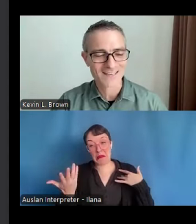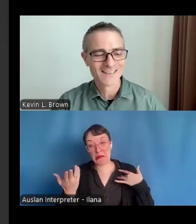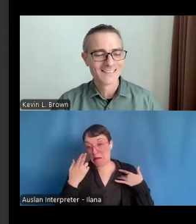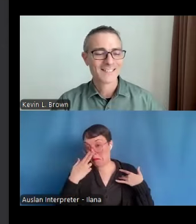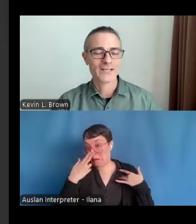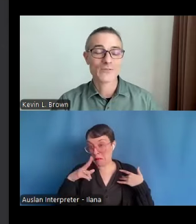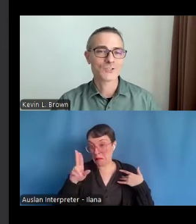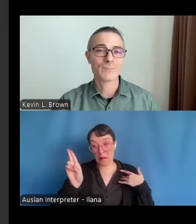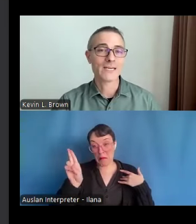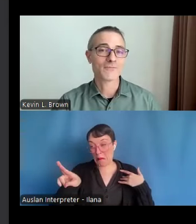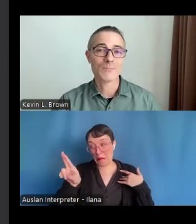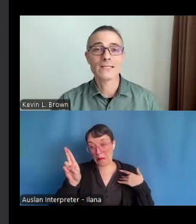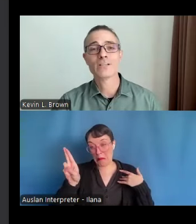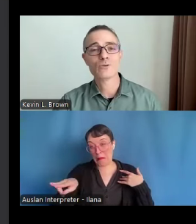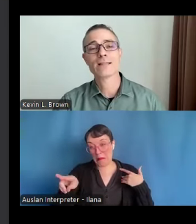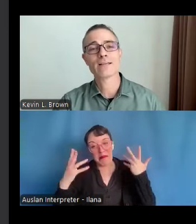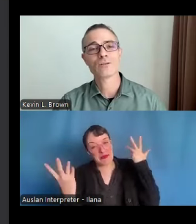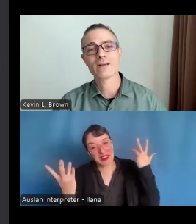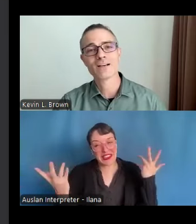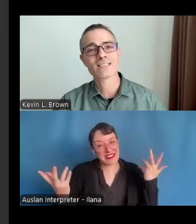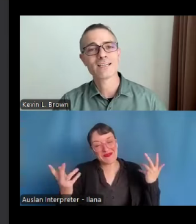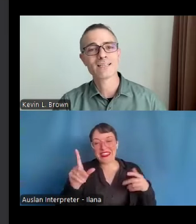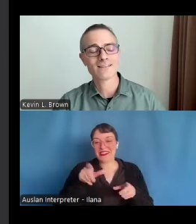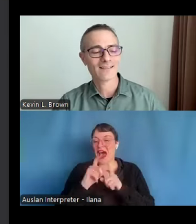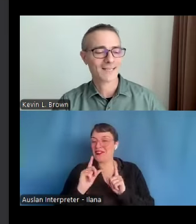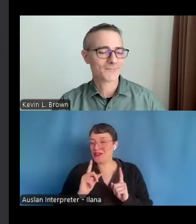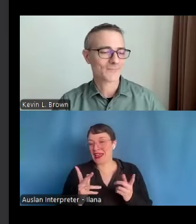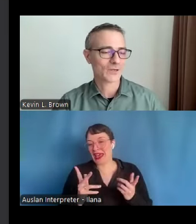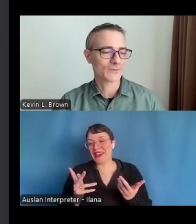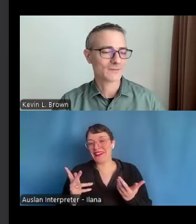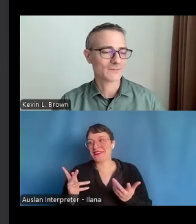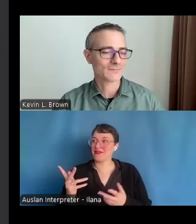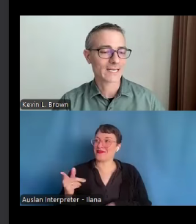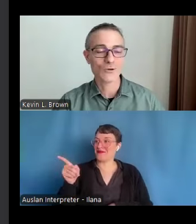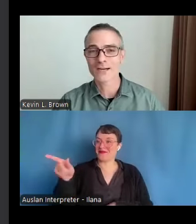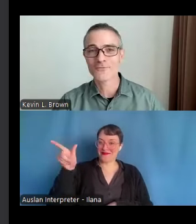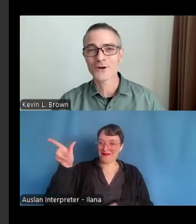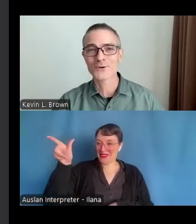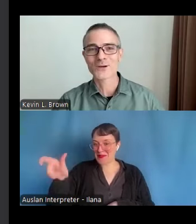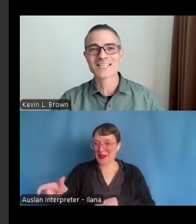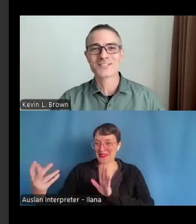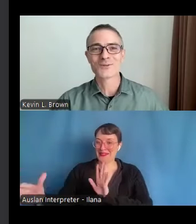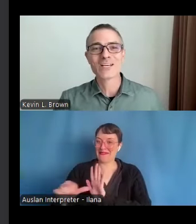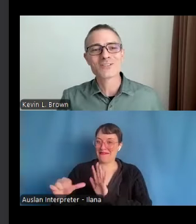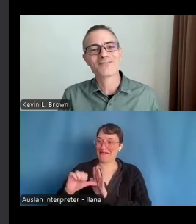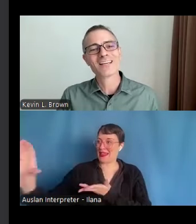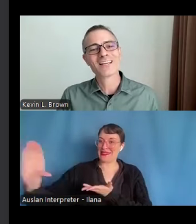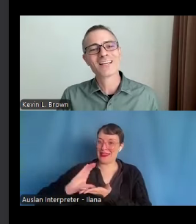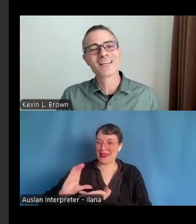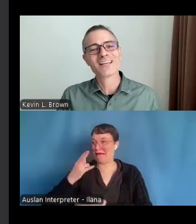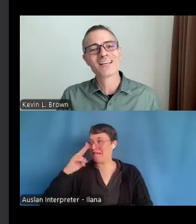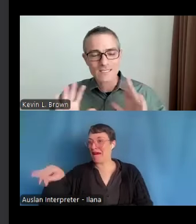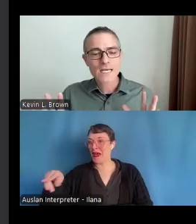that, but they should be, if they believe in you, they should be investing and letting you kind of run your organization the way you see